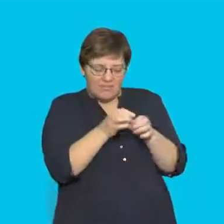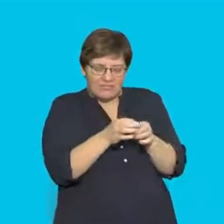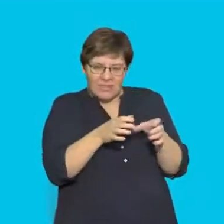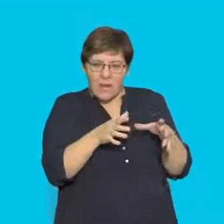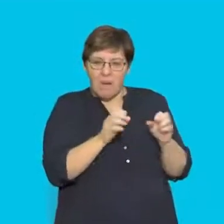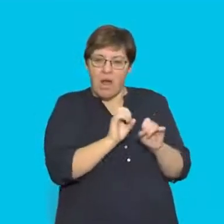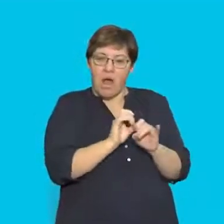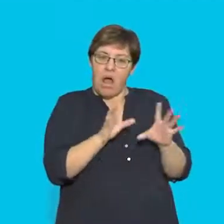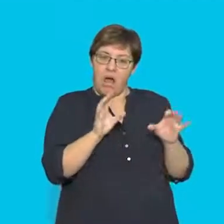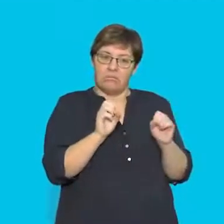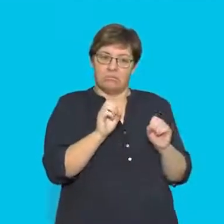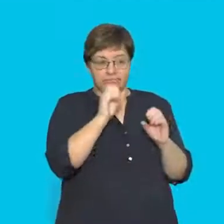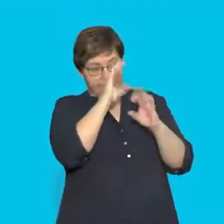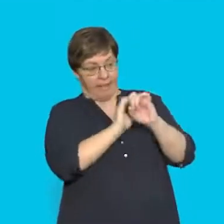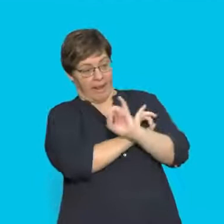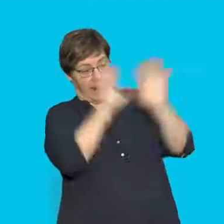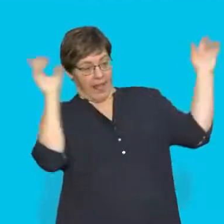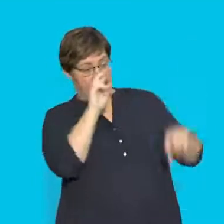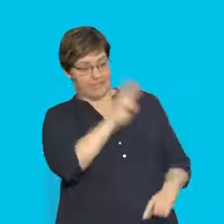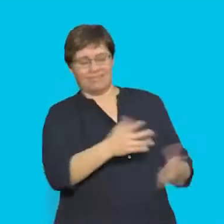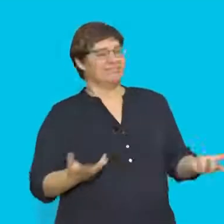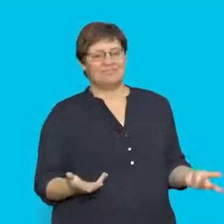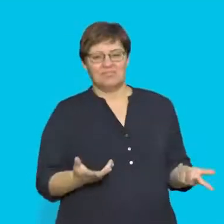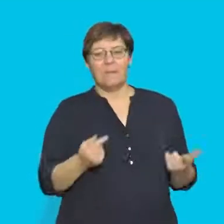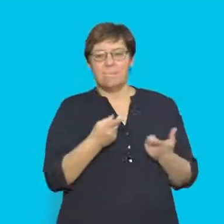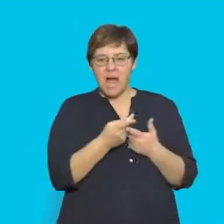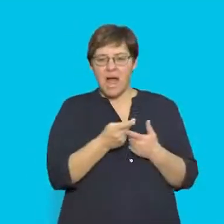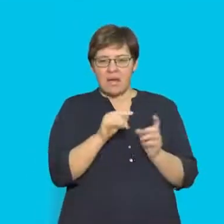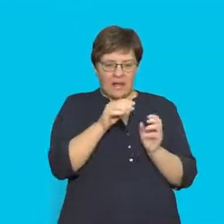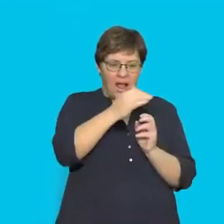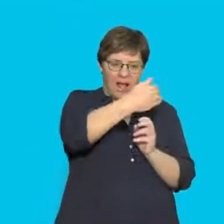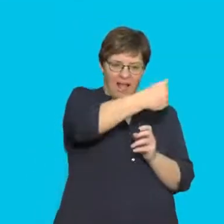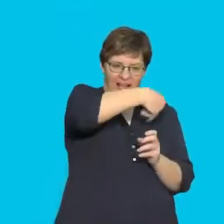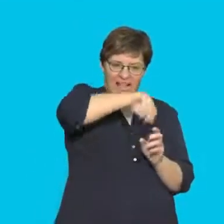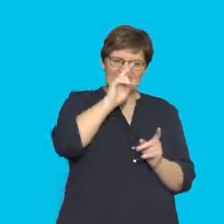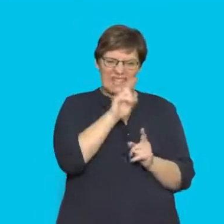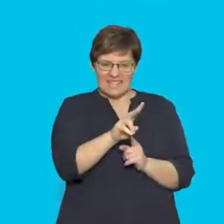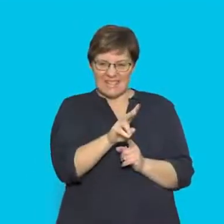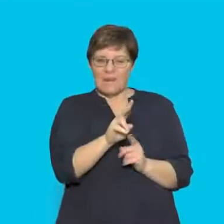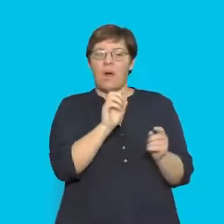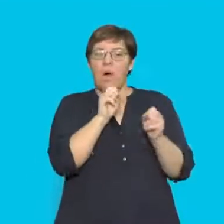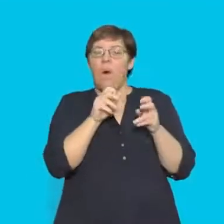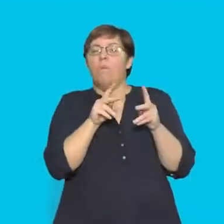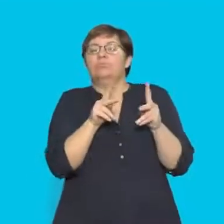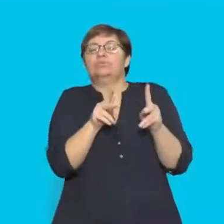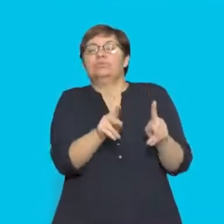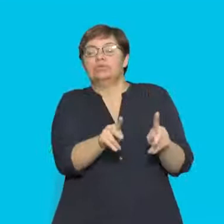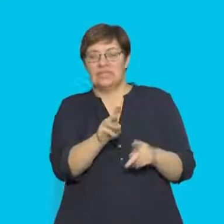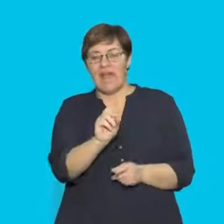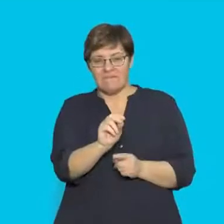pattern, but it's not a very convincing pattern. But there's an opportunity here to change